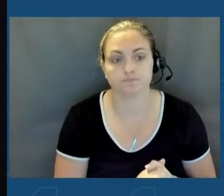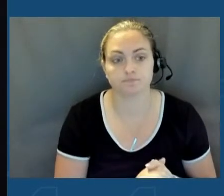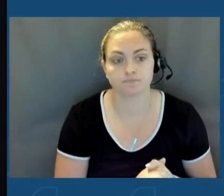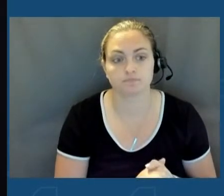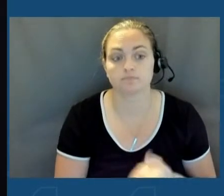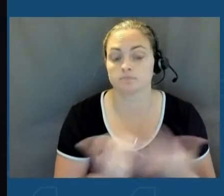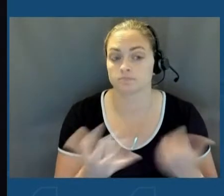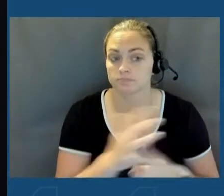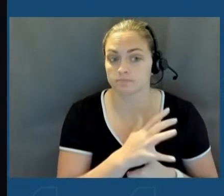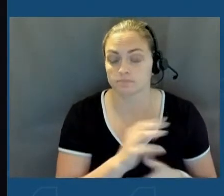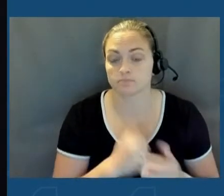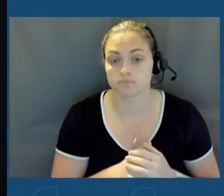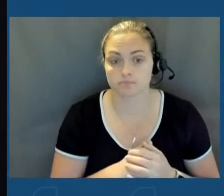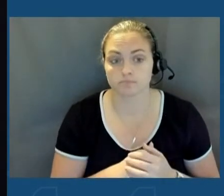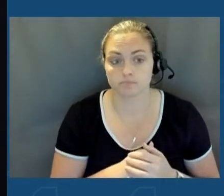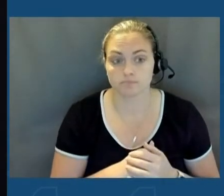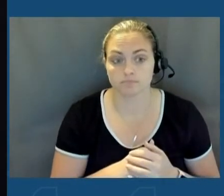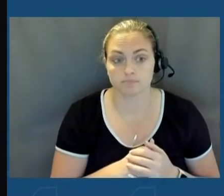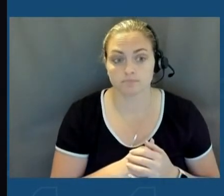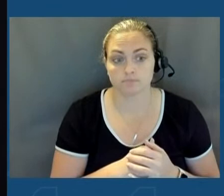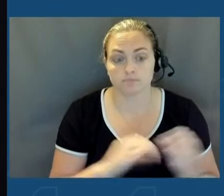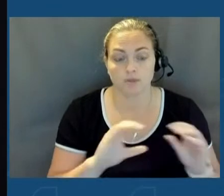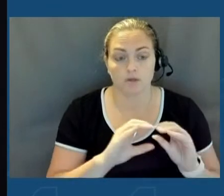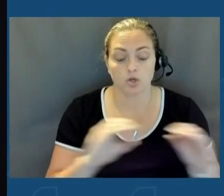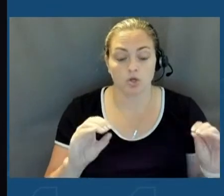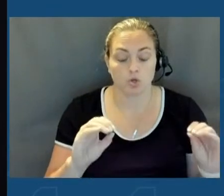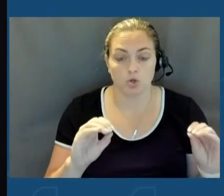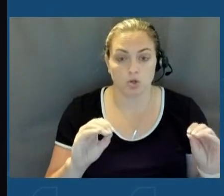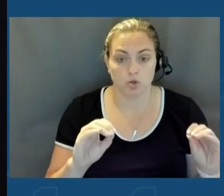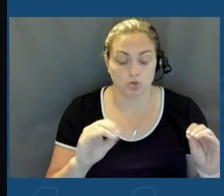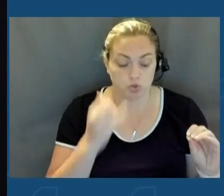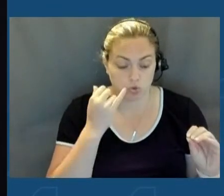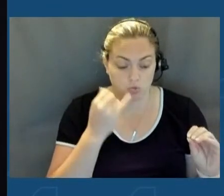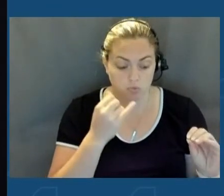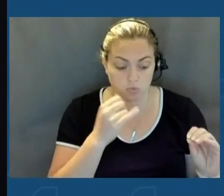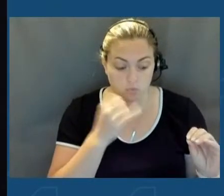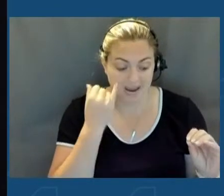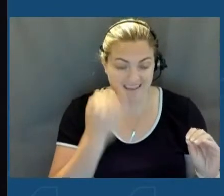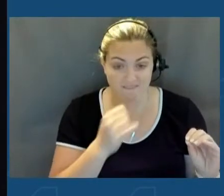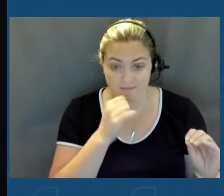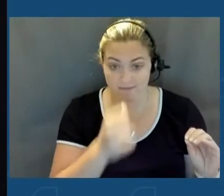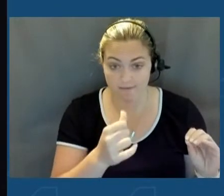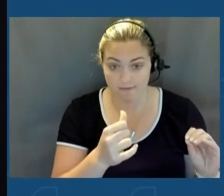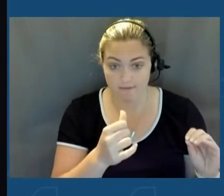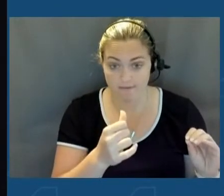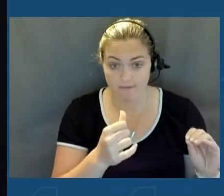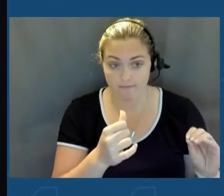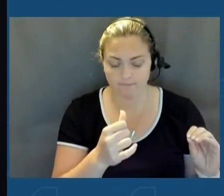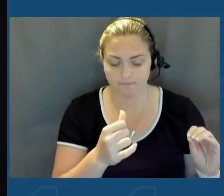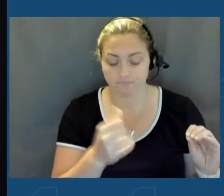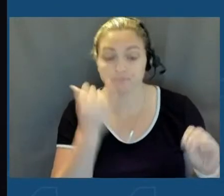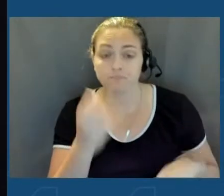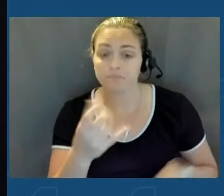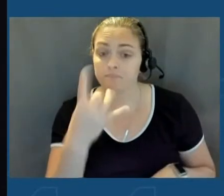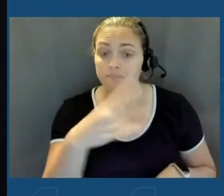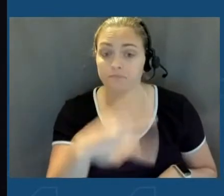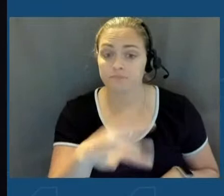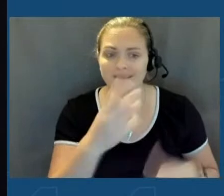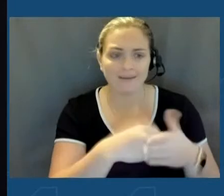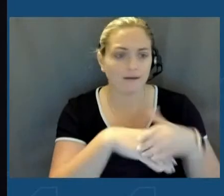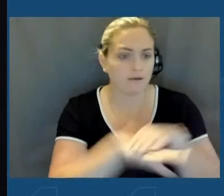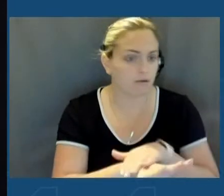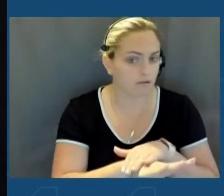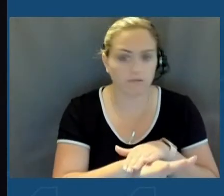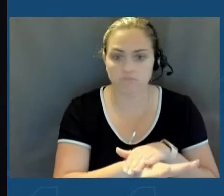1, no longer will an 18-year-old be able to purchase a semi-automatic weapon. We're requiring a permit